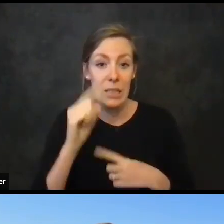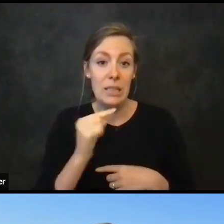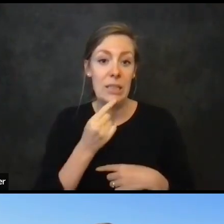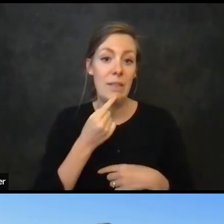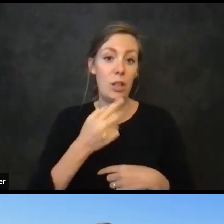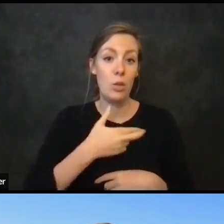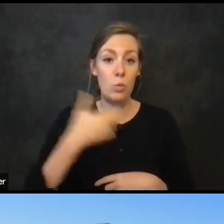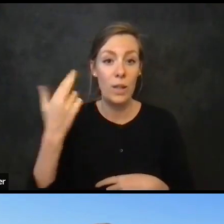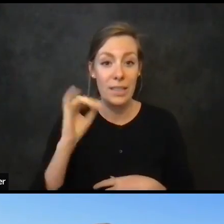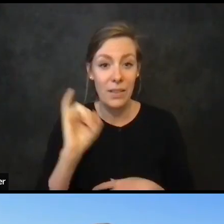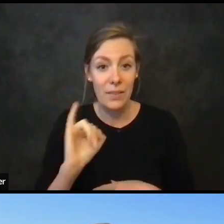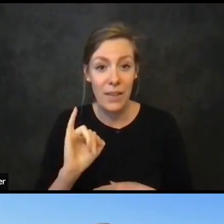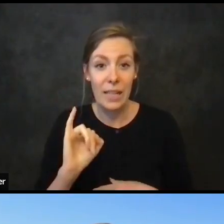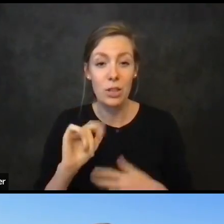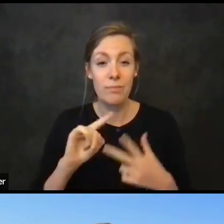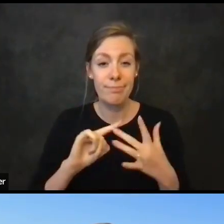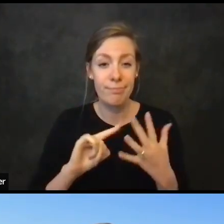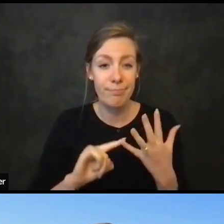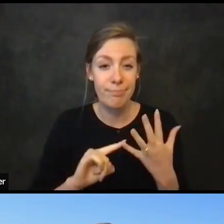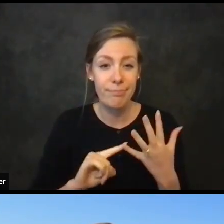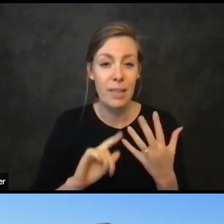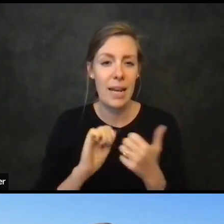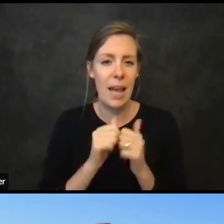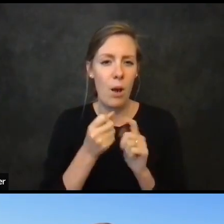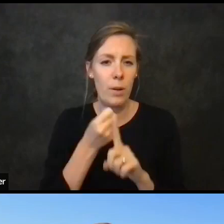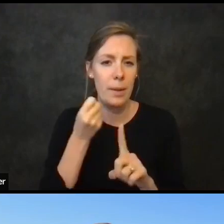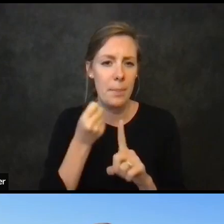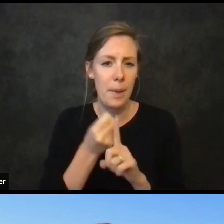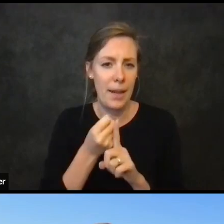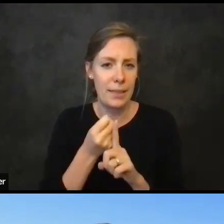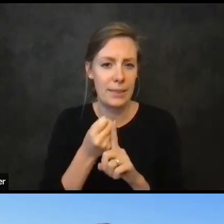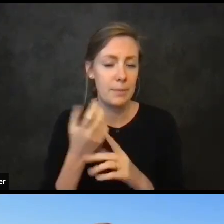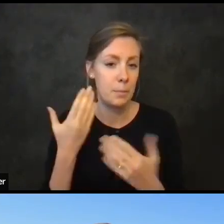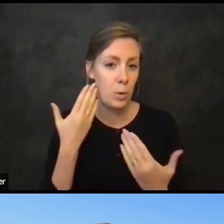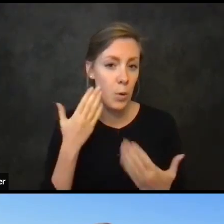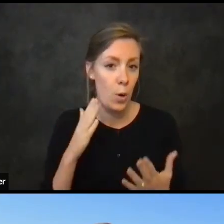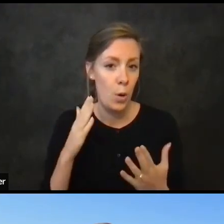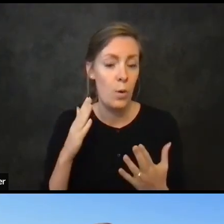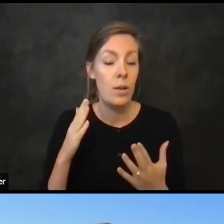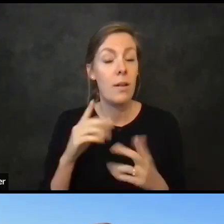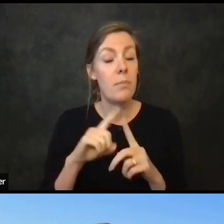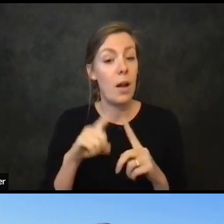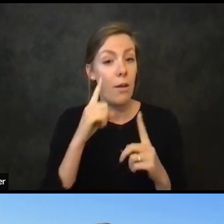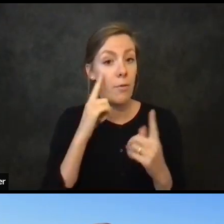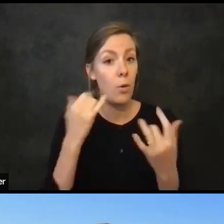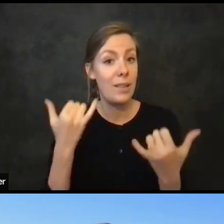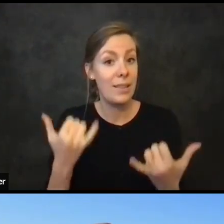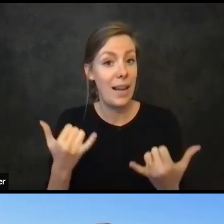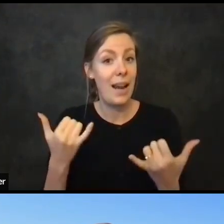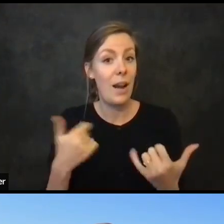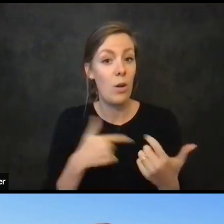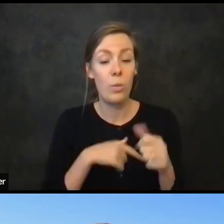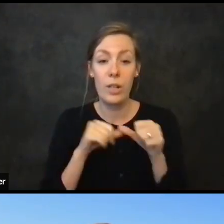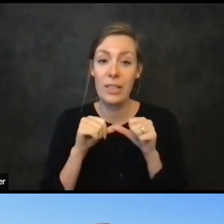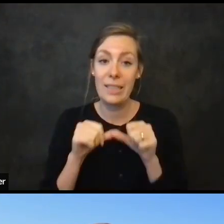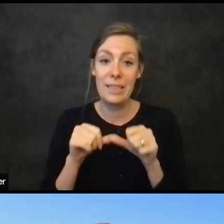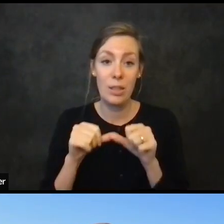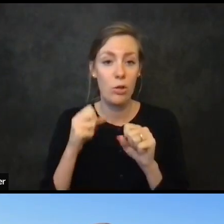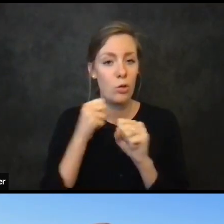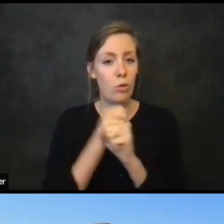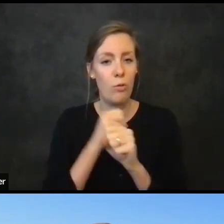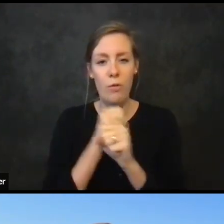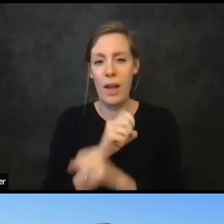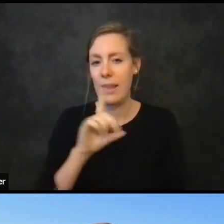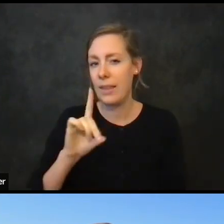of infection, and phenotypic impact on diagnostics. For now, we are continuing to fight the Delta variant, the